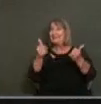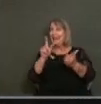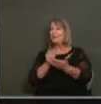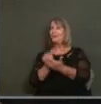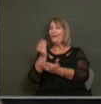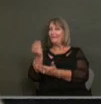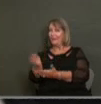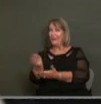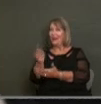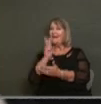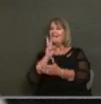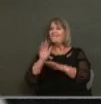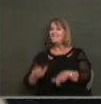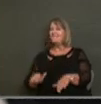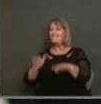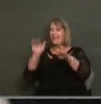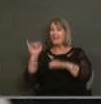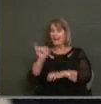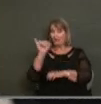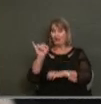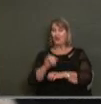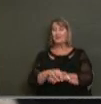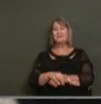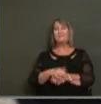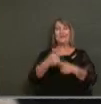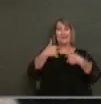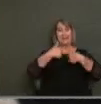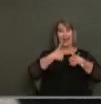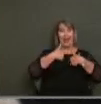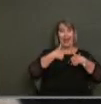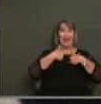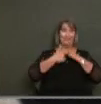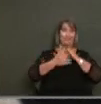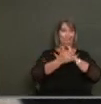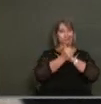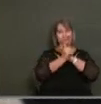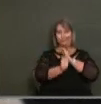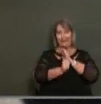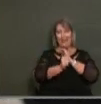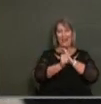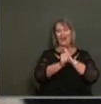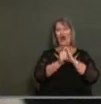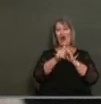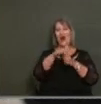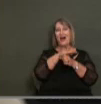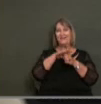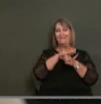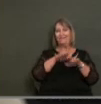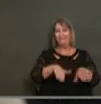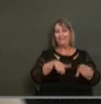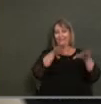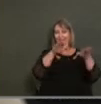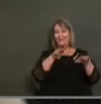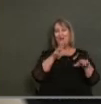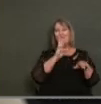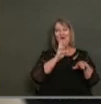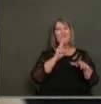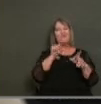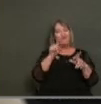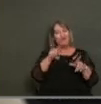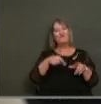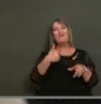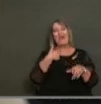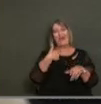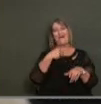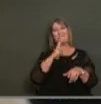separately. As a stormwater person, I encourage all of you to get floodplain insurance. You should have flood insurance, whether you're in the floodplain or